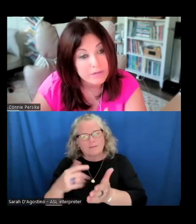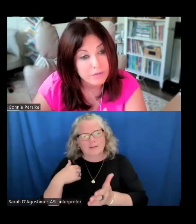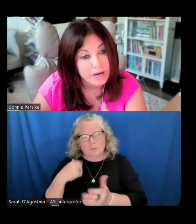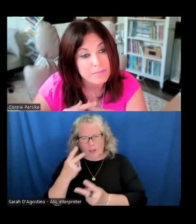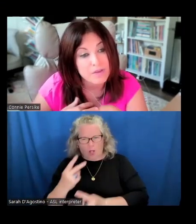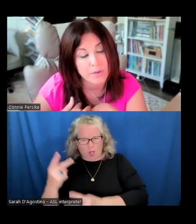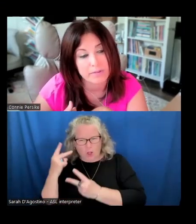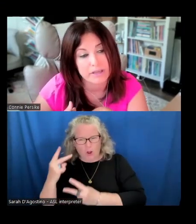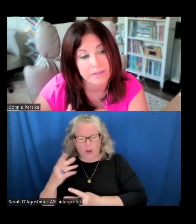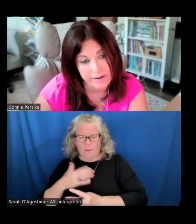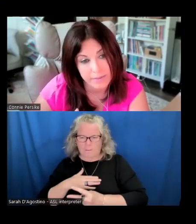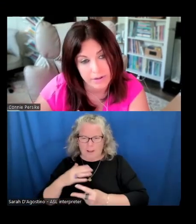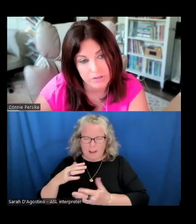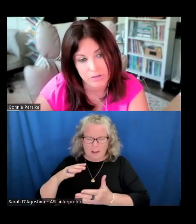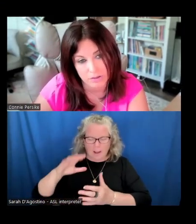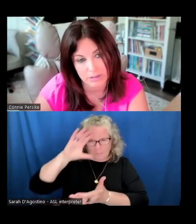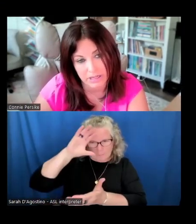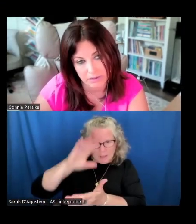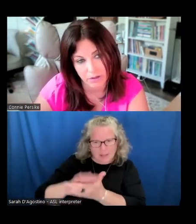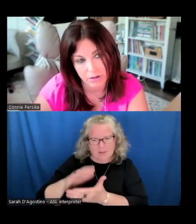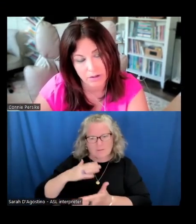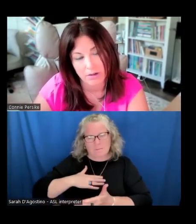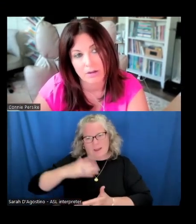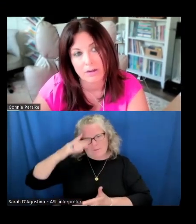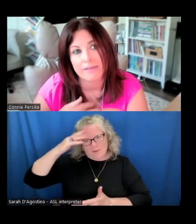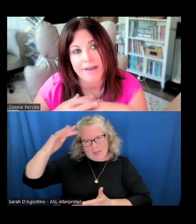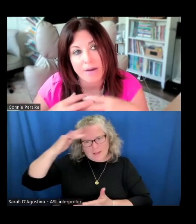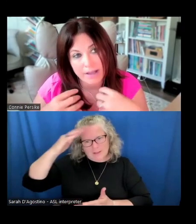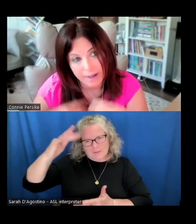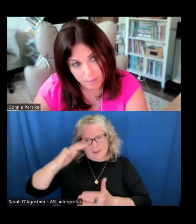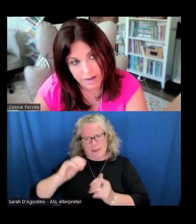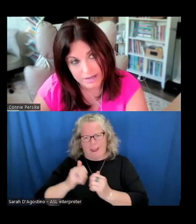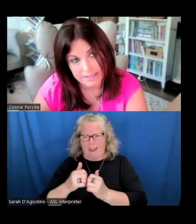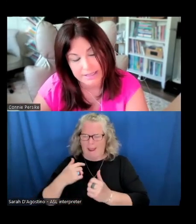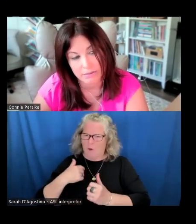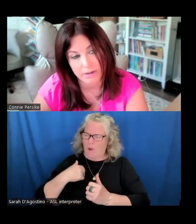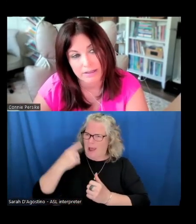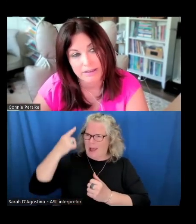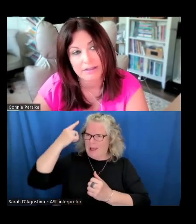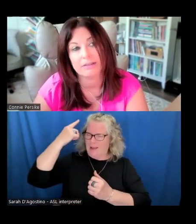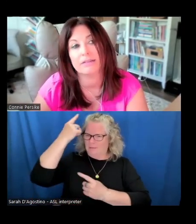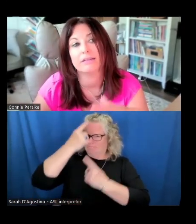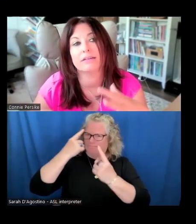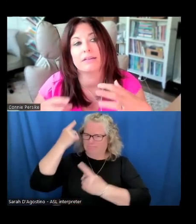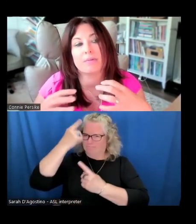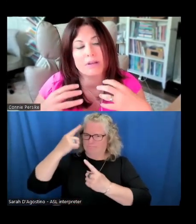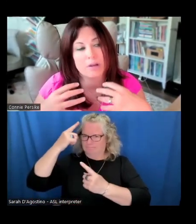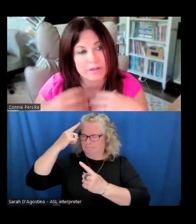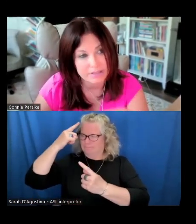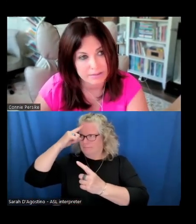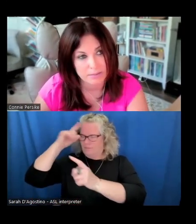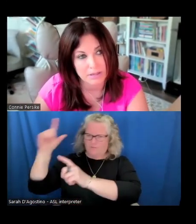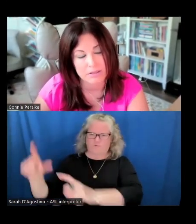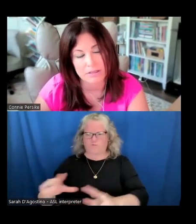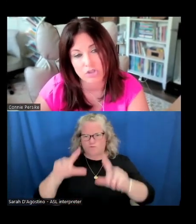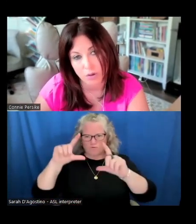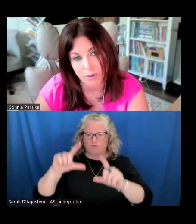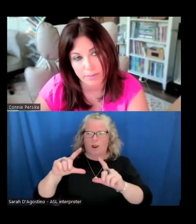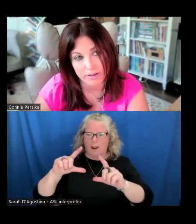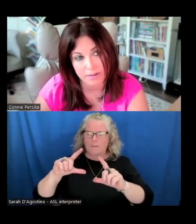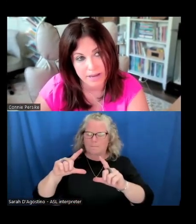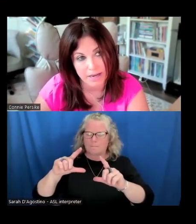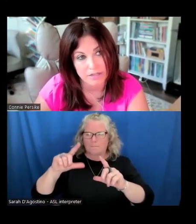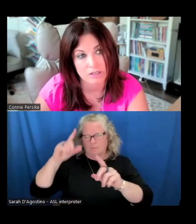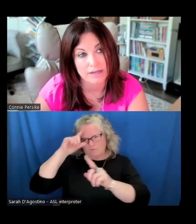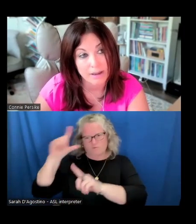can reframe the way we think about student behavior, that will help us stay regulated. That will help us be able to show